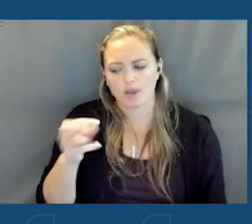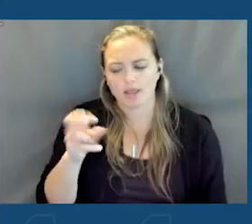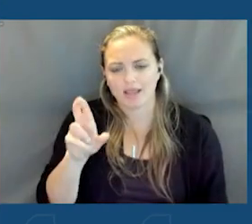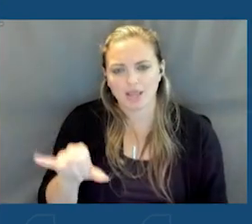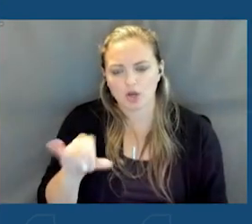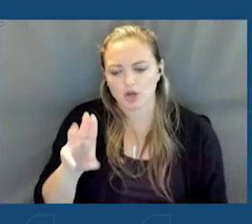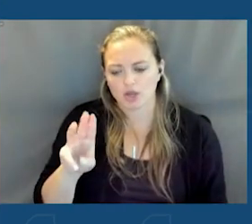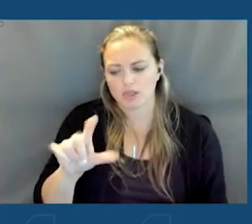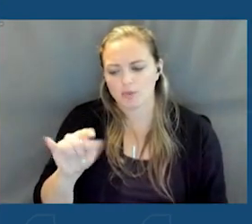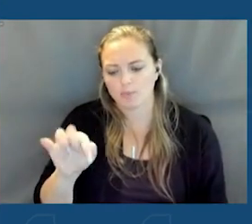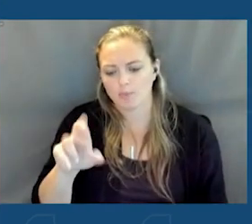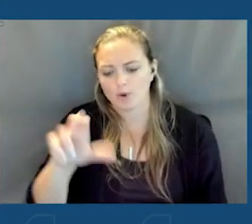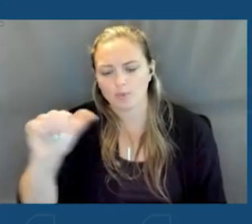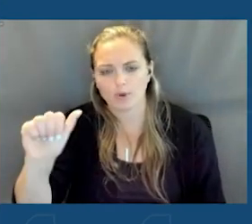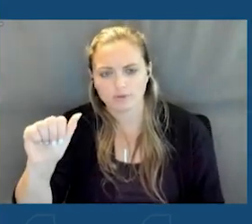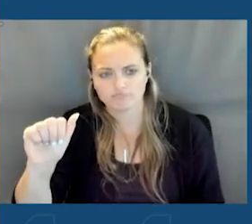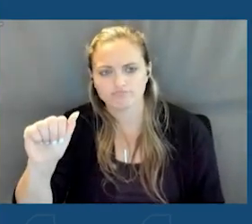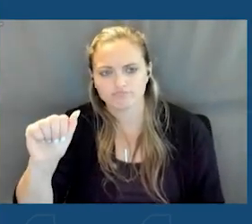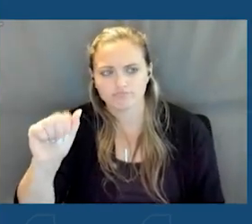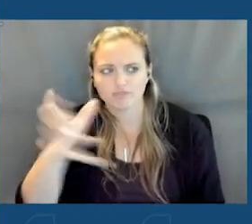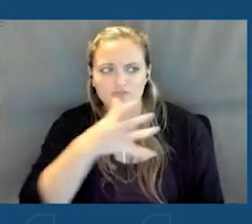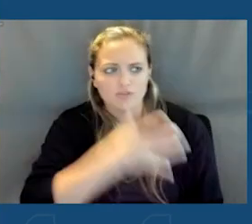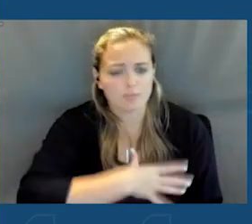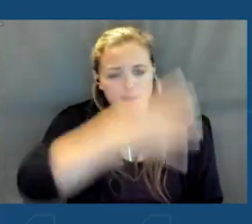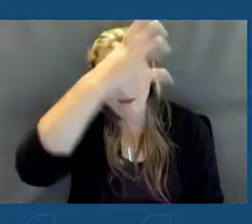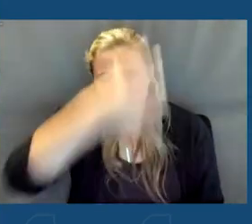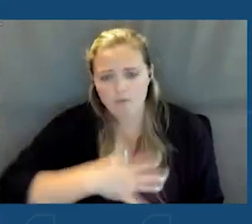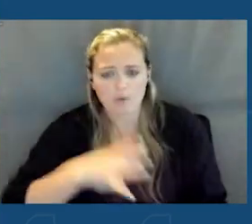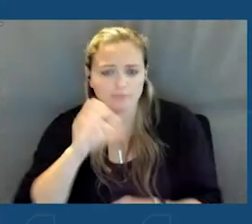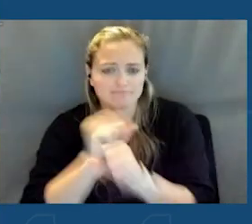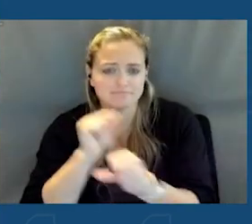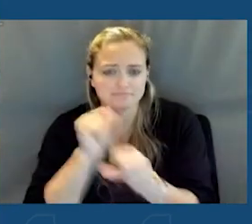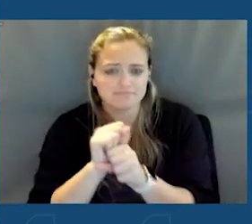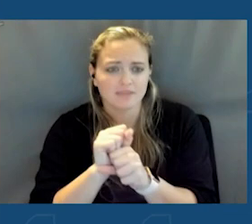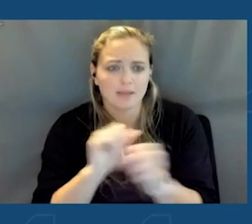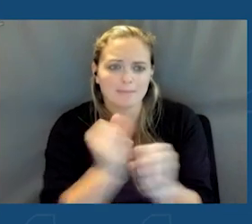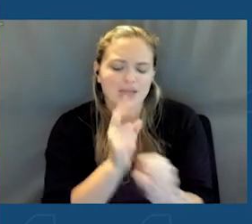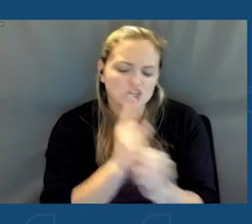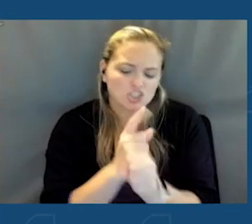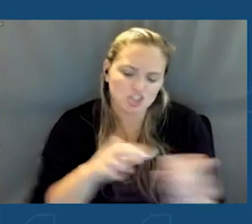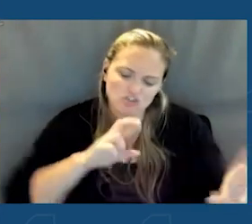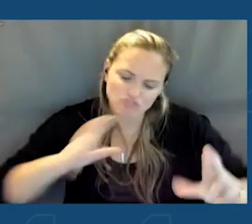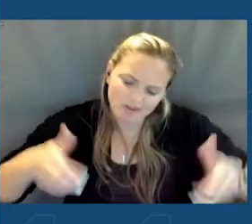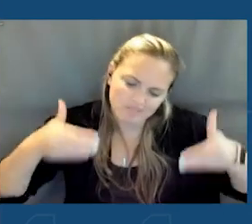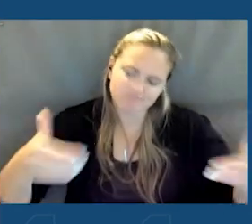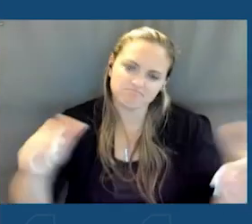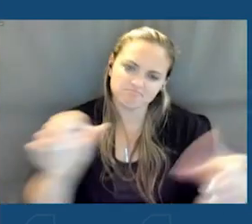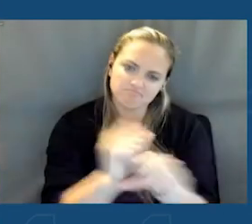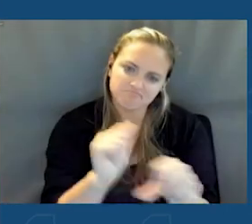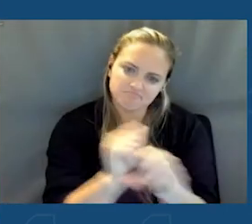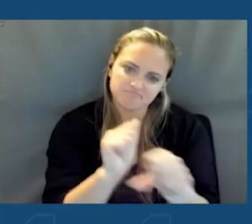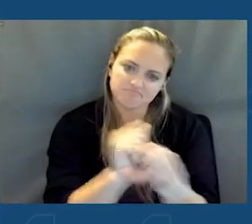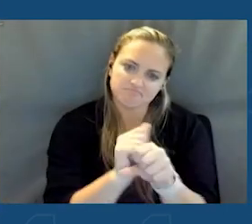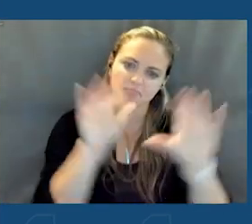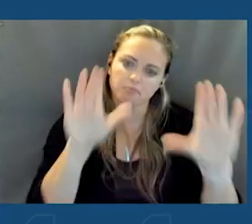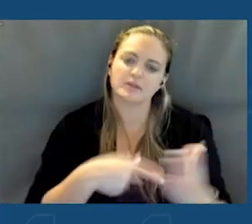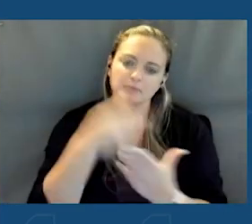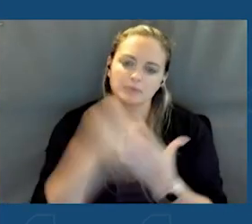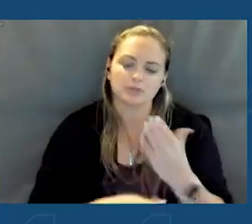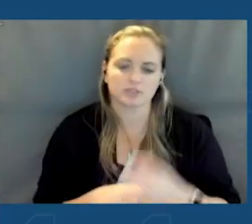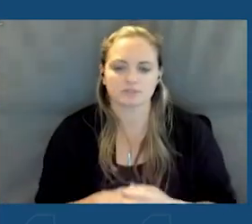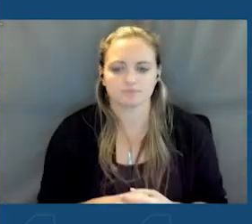incredible men and women of labor, making sure the shovels are in the ground and we do spectacular projects.